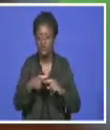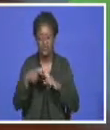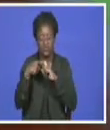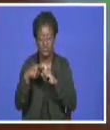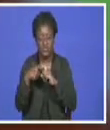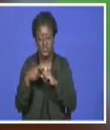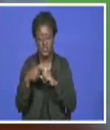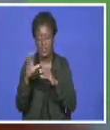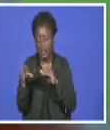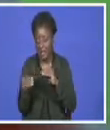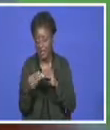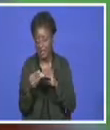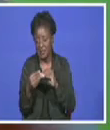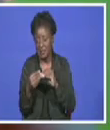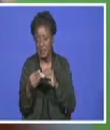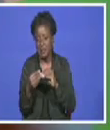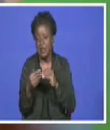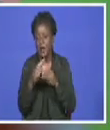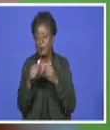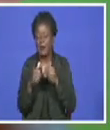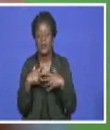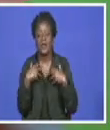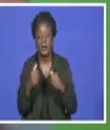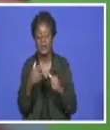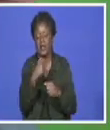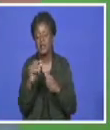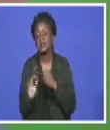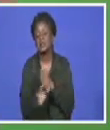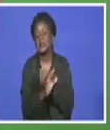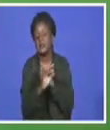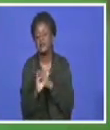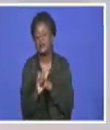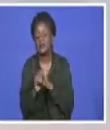it relates to the health and safety protocols. Carla Palmer, ZNS Network News.